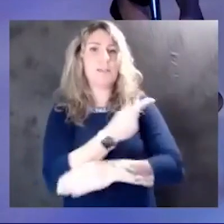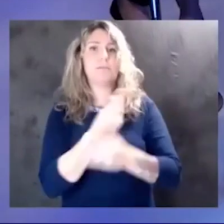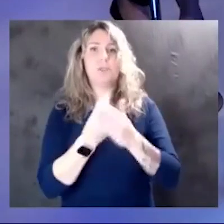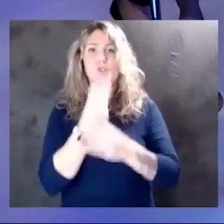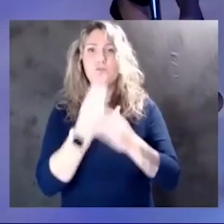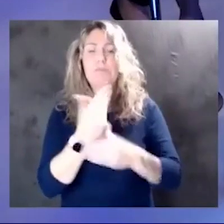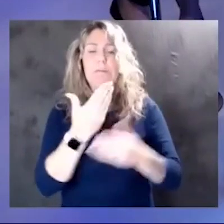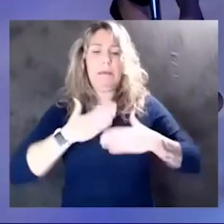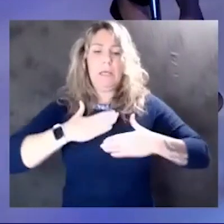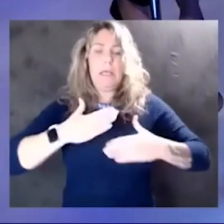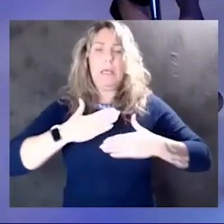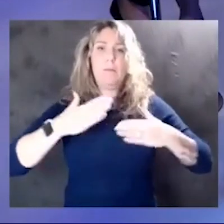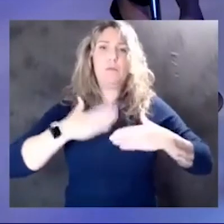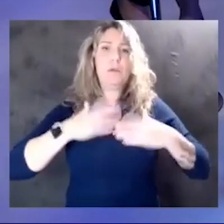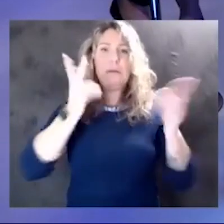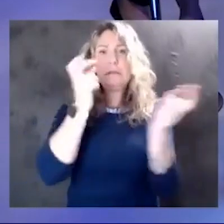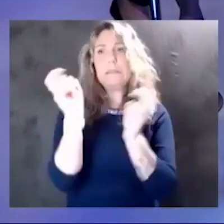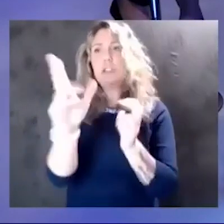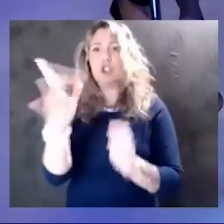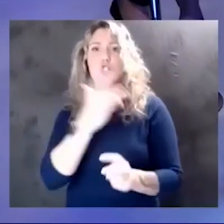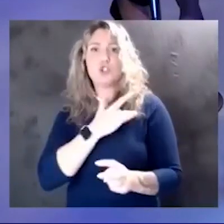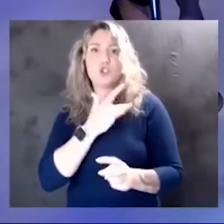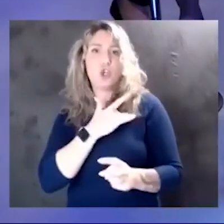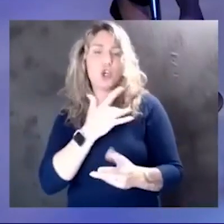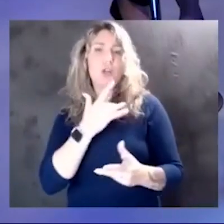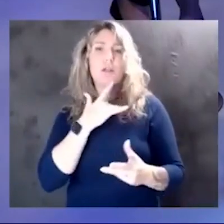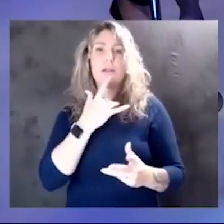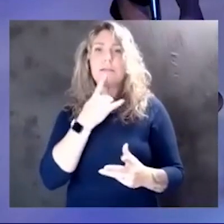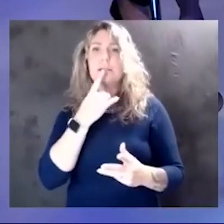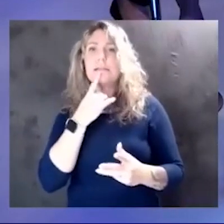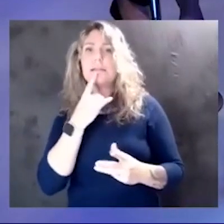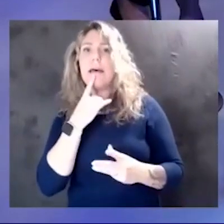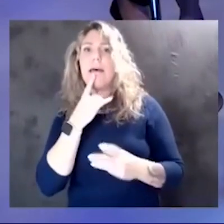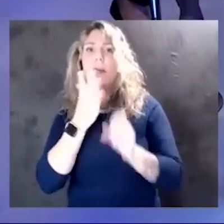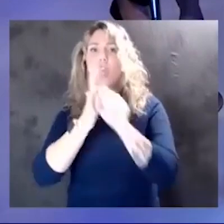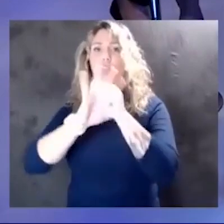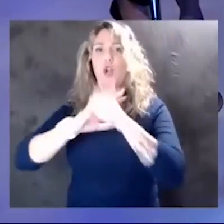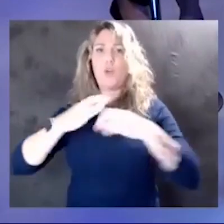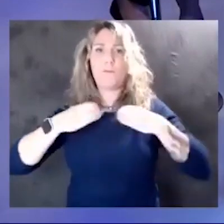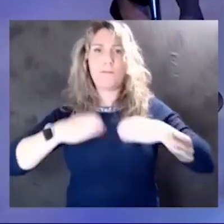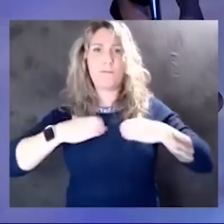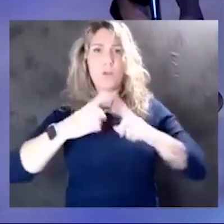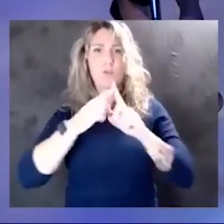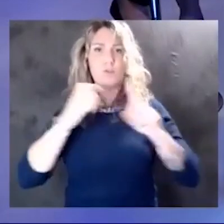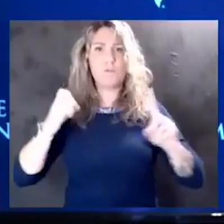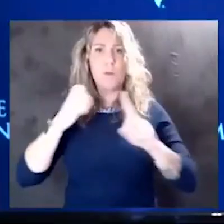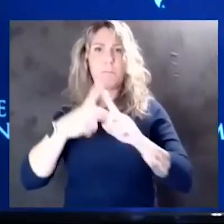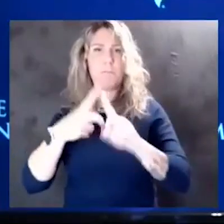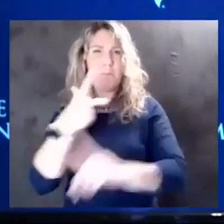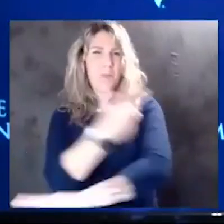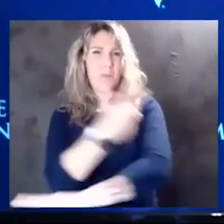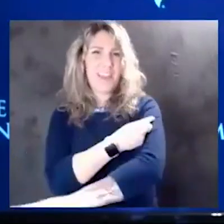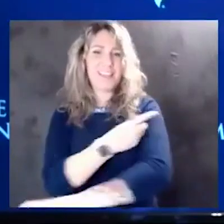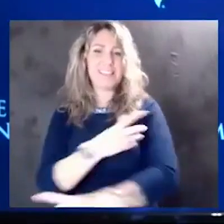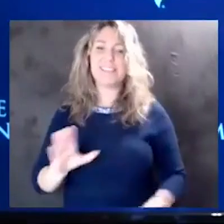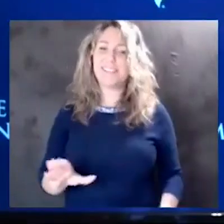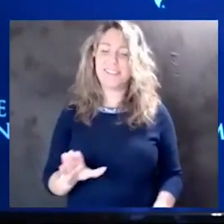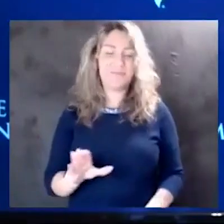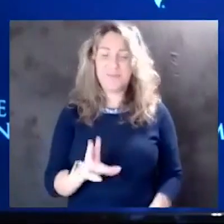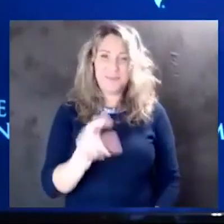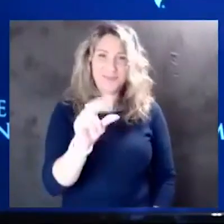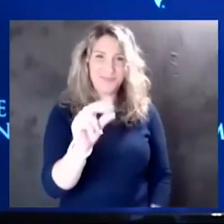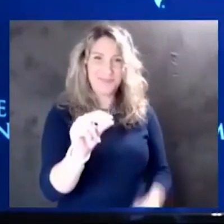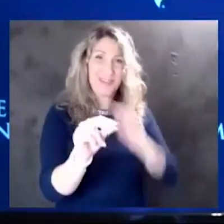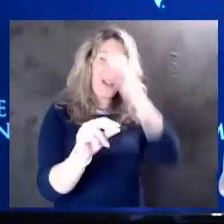physical. His cardiologist told him that he had COVID lungs from the vaccine. Well, no, you don't get COVID lungs to the vaccine, to be